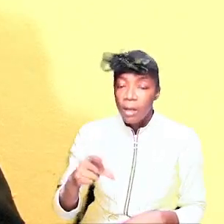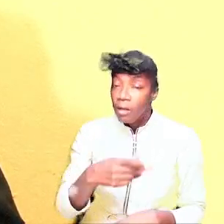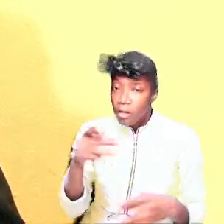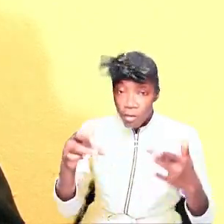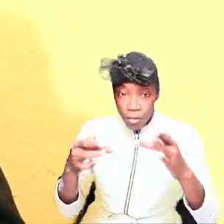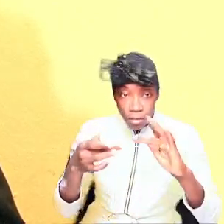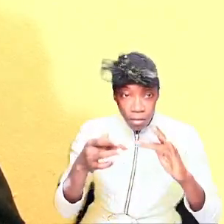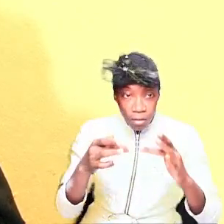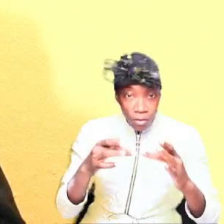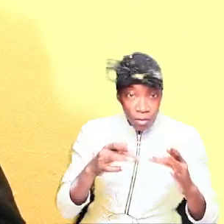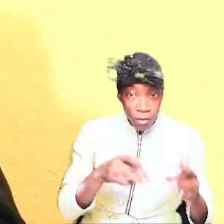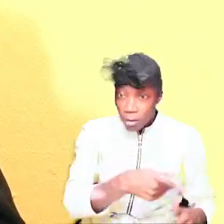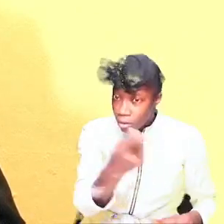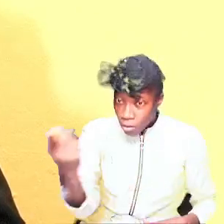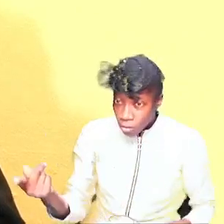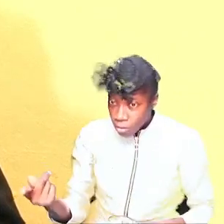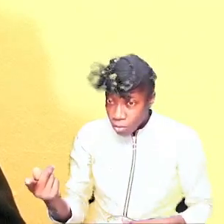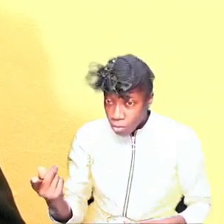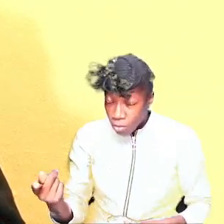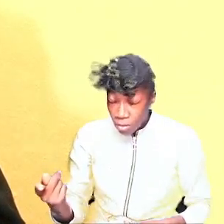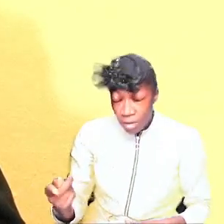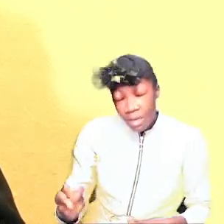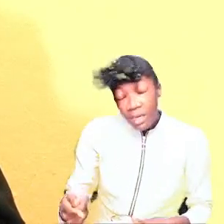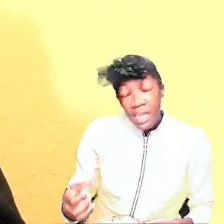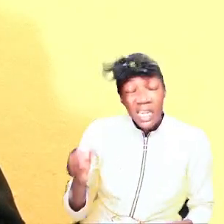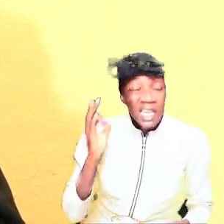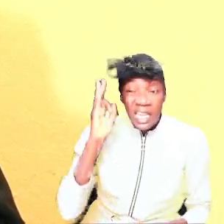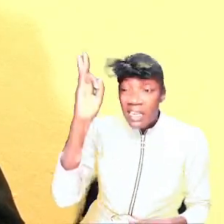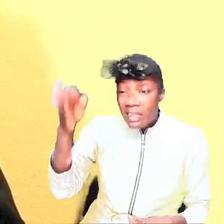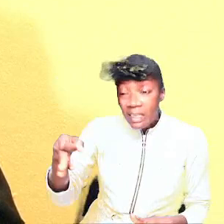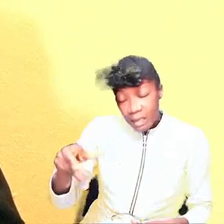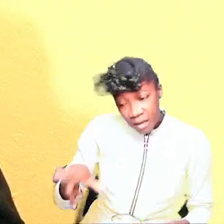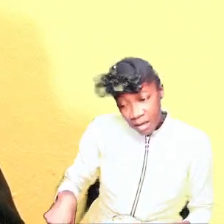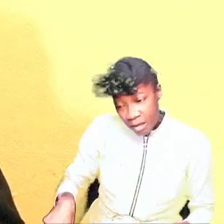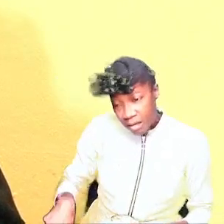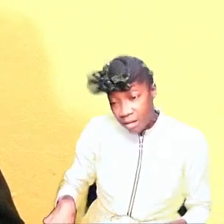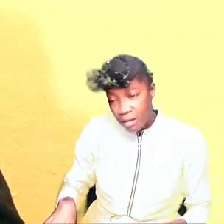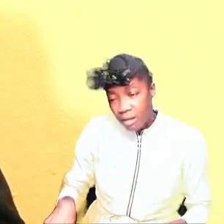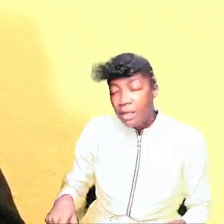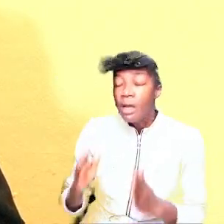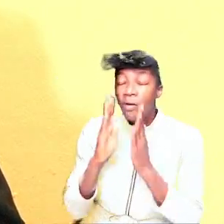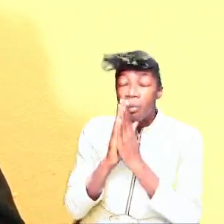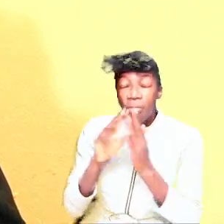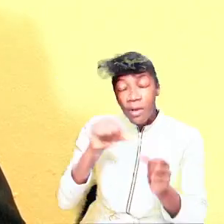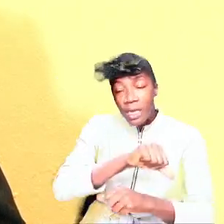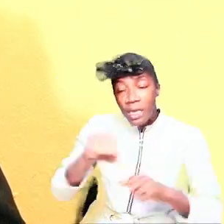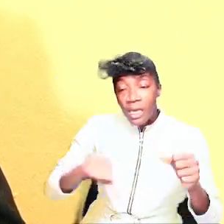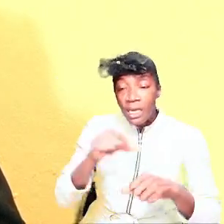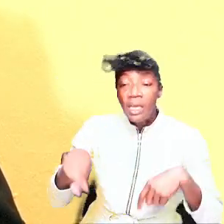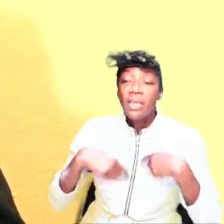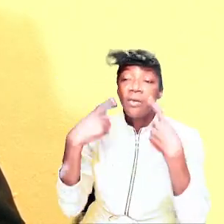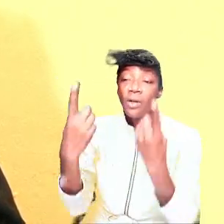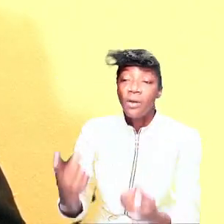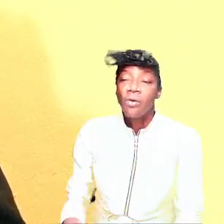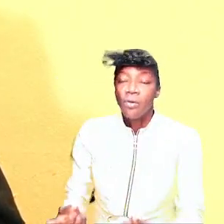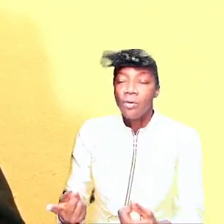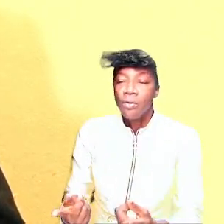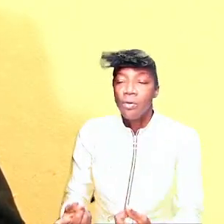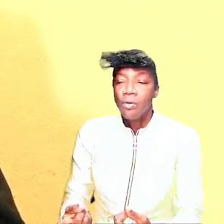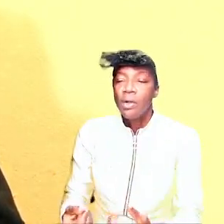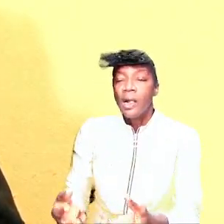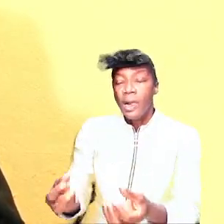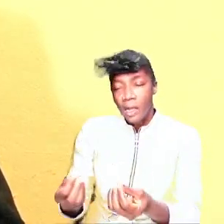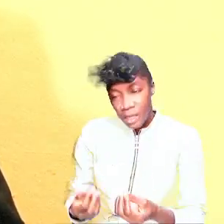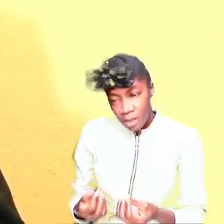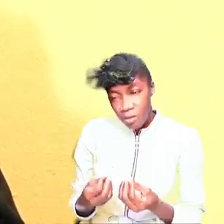those who are tuning in sometime in the future. We pray, God, that the anointing will go forward and that it will accomplish what